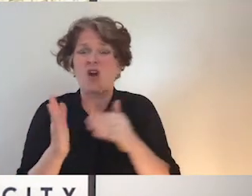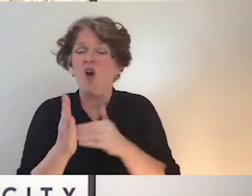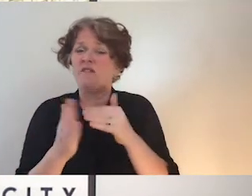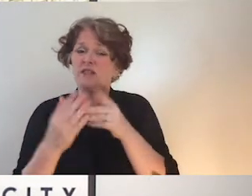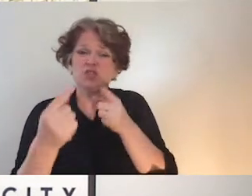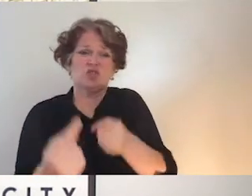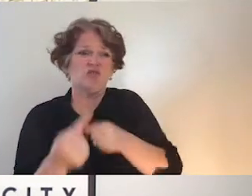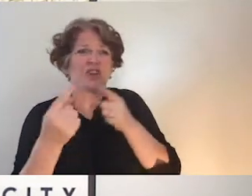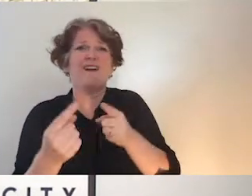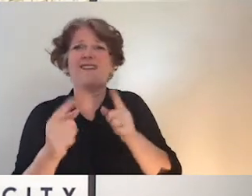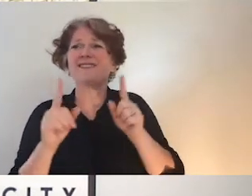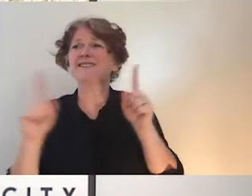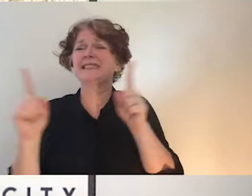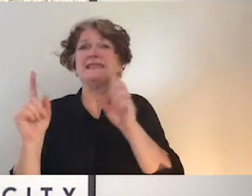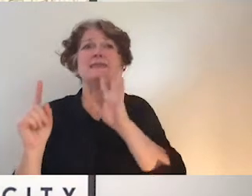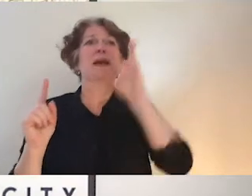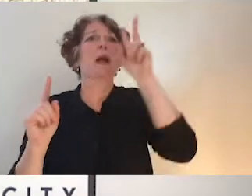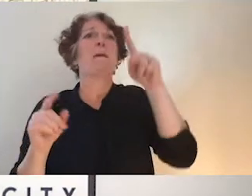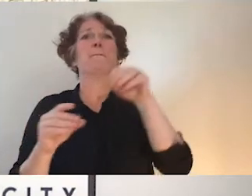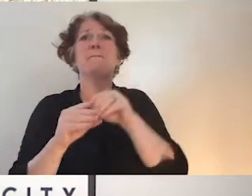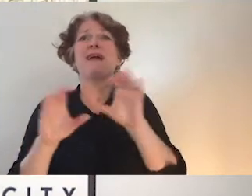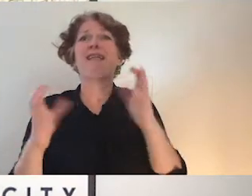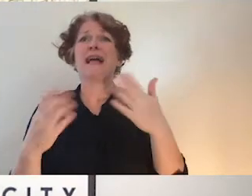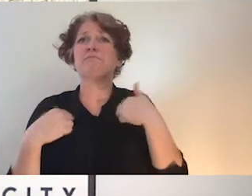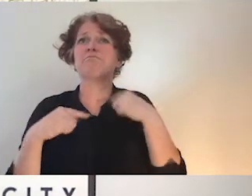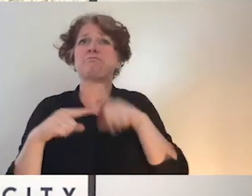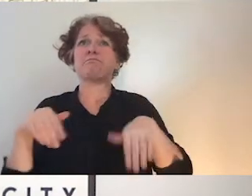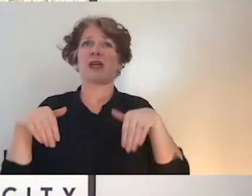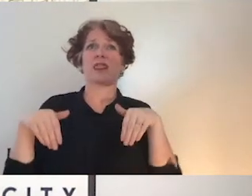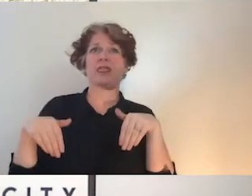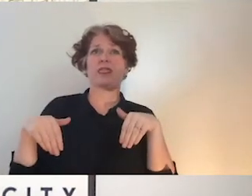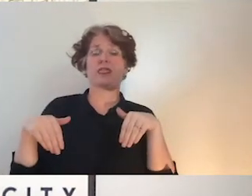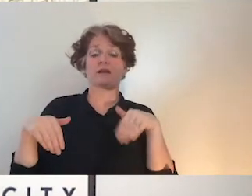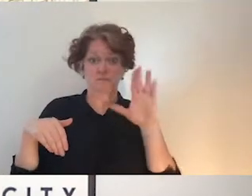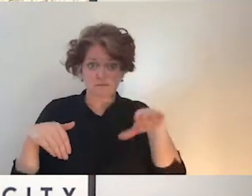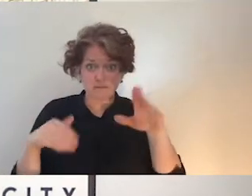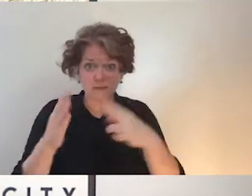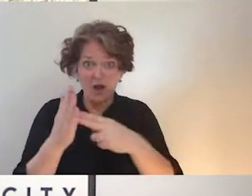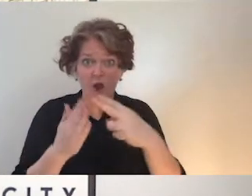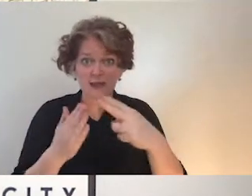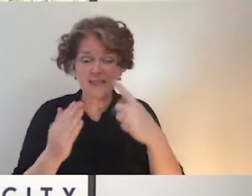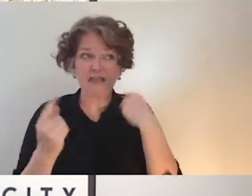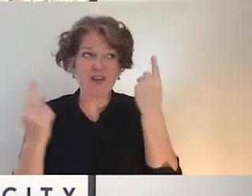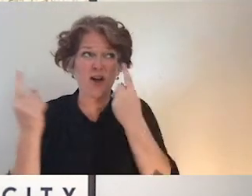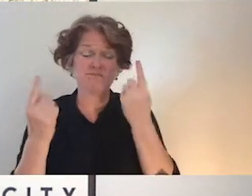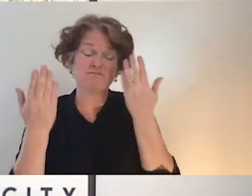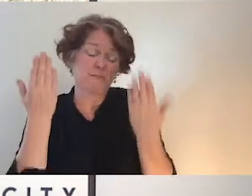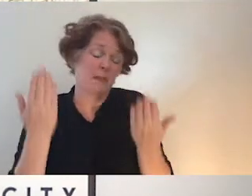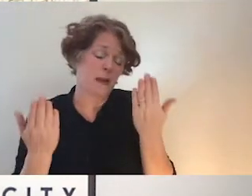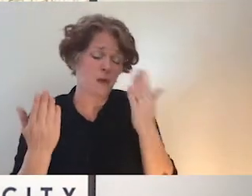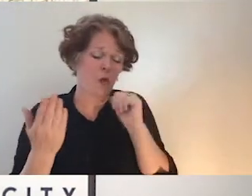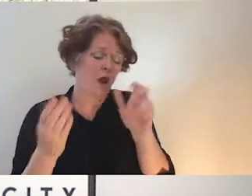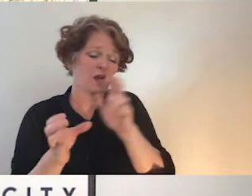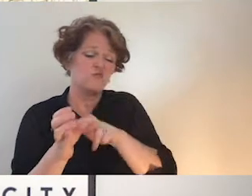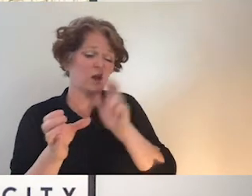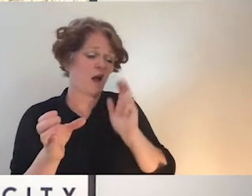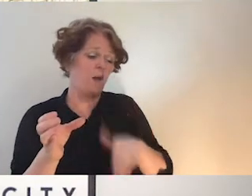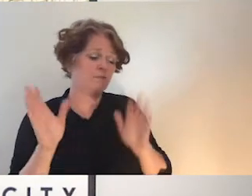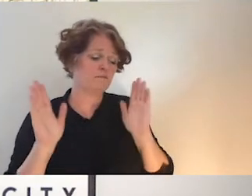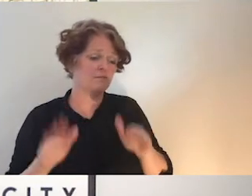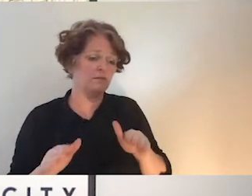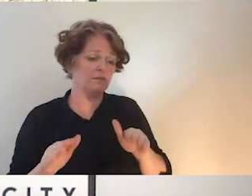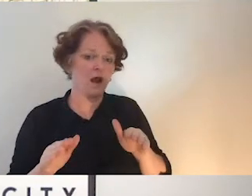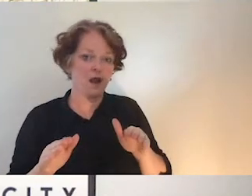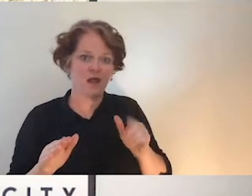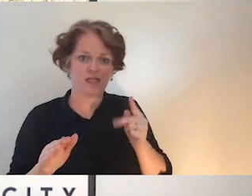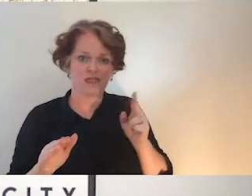I often struggled to find my voice and speak up in classes. To be honest, I wanted to drop out. But